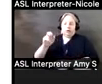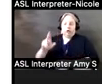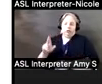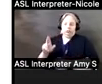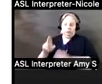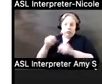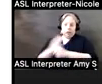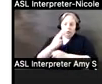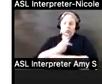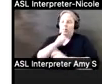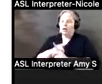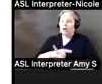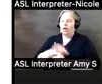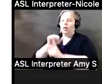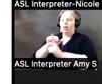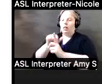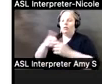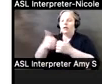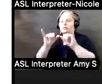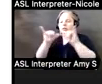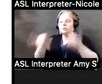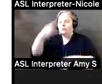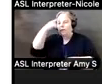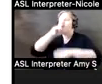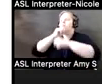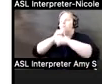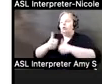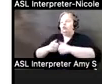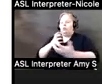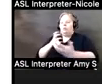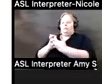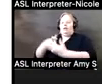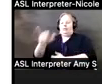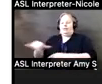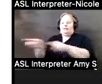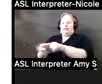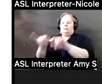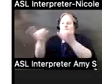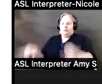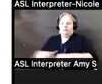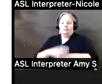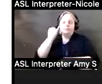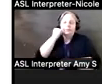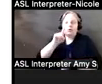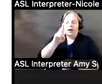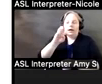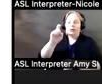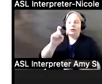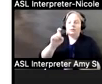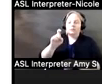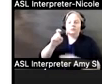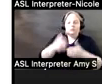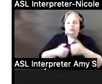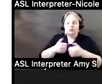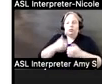your game console into thinking your controller is for that console. So if I have an Xbox controller, I can plug it into an adapter, and